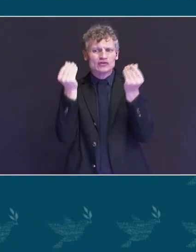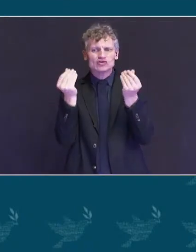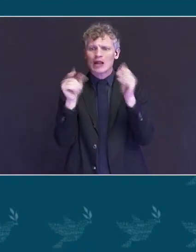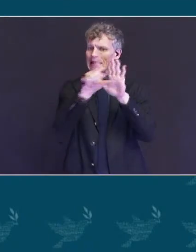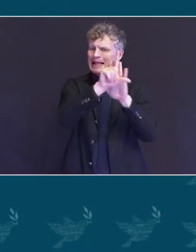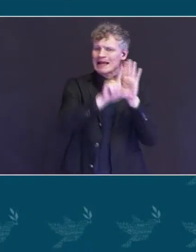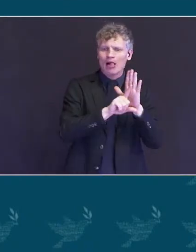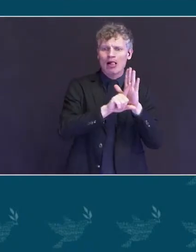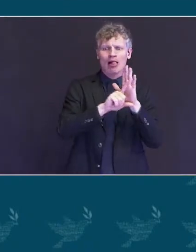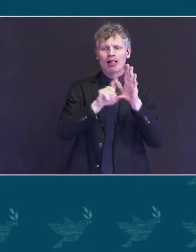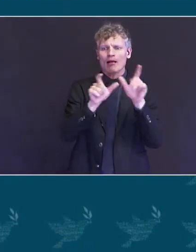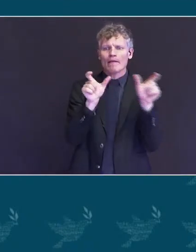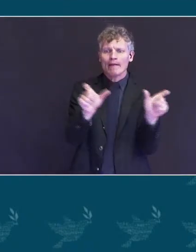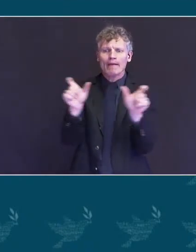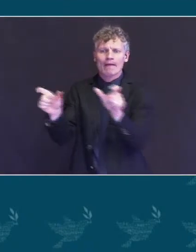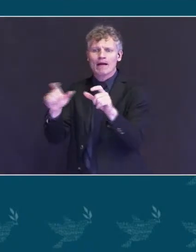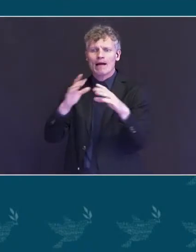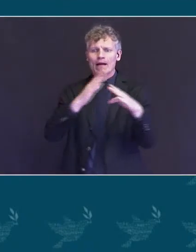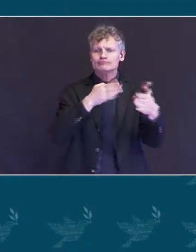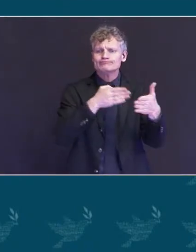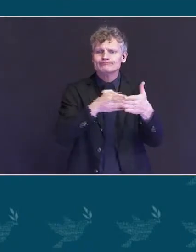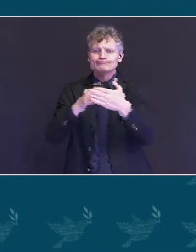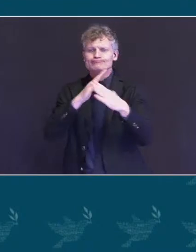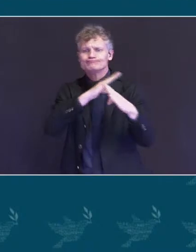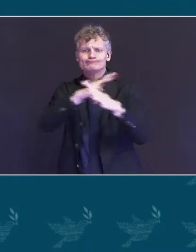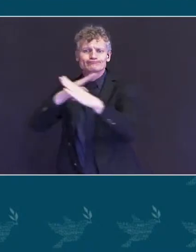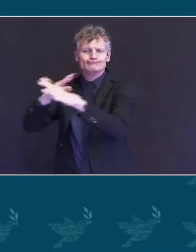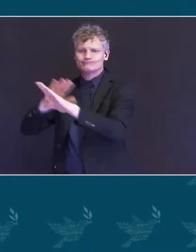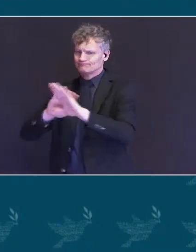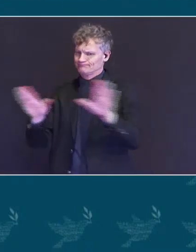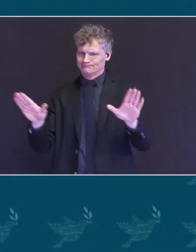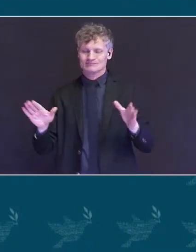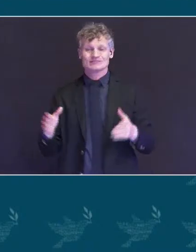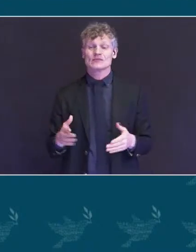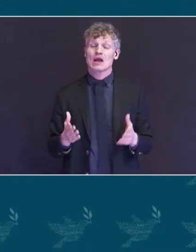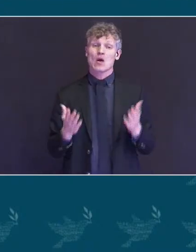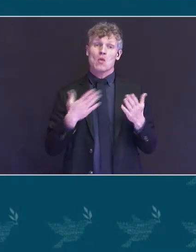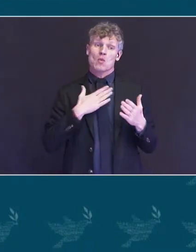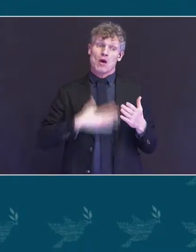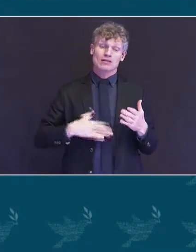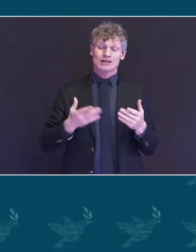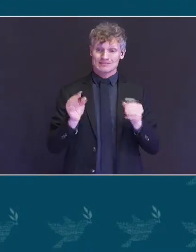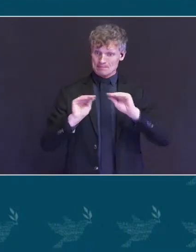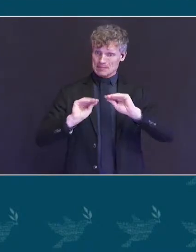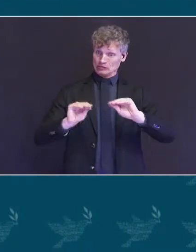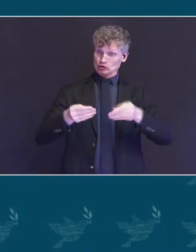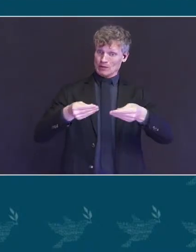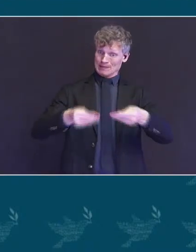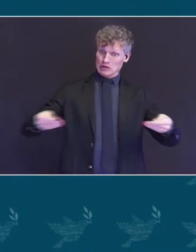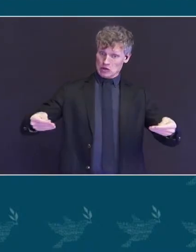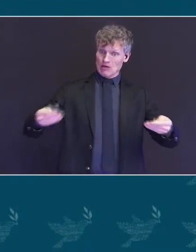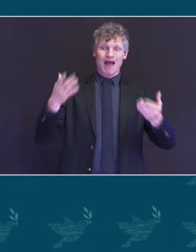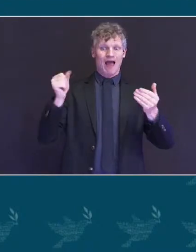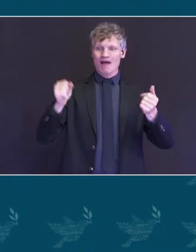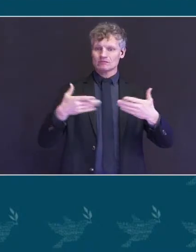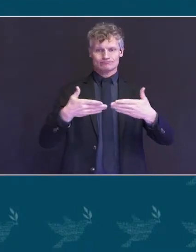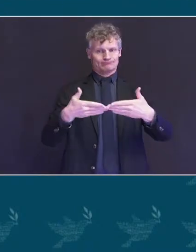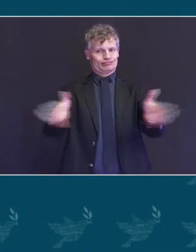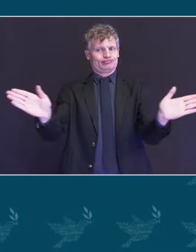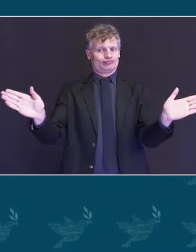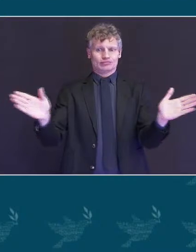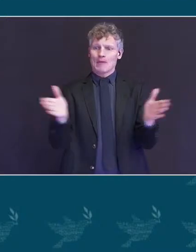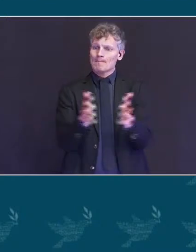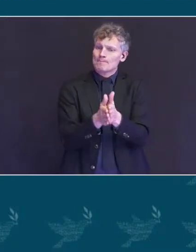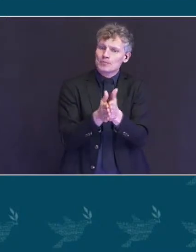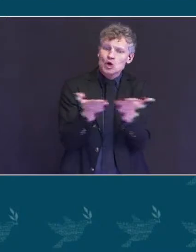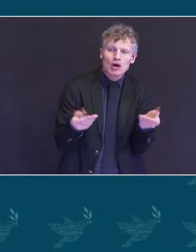can prioritize policies that require openly licensed educational material, ensuring that books, curricula,